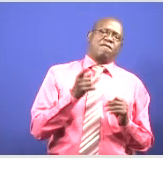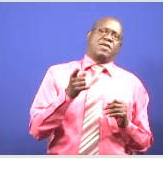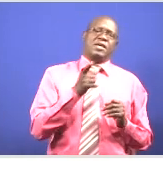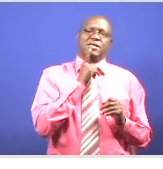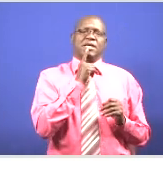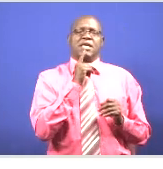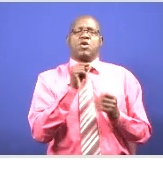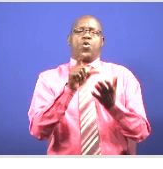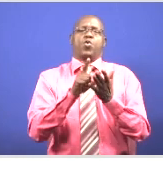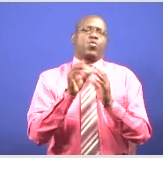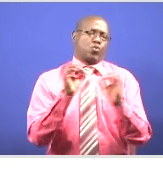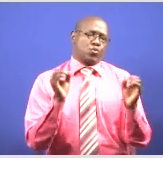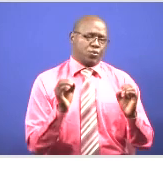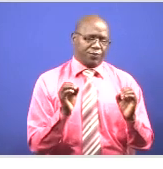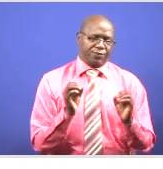the borrowing way.